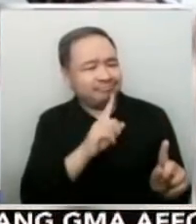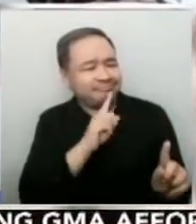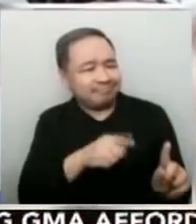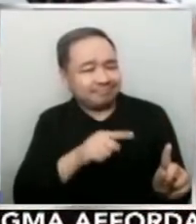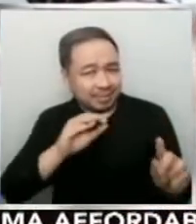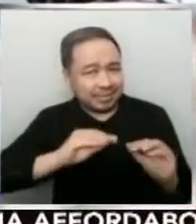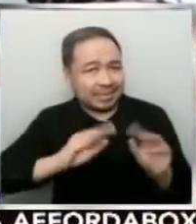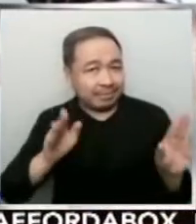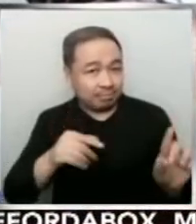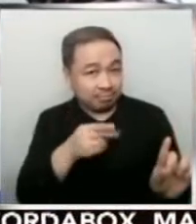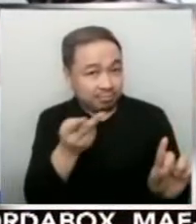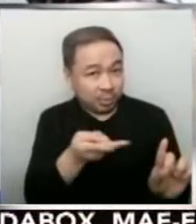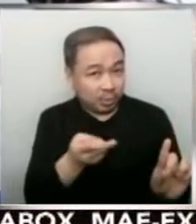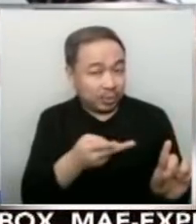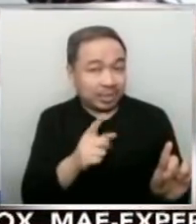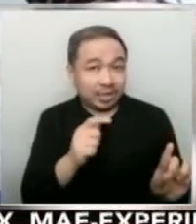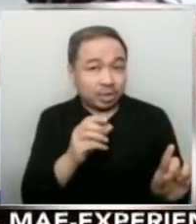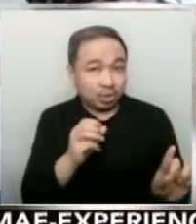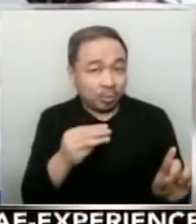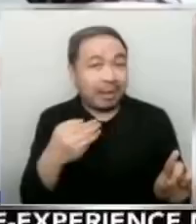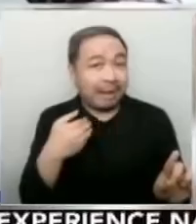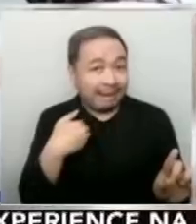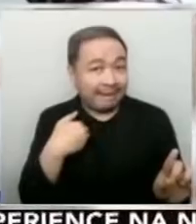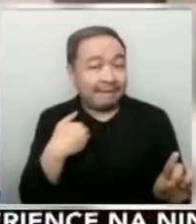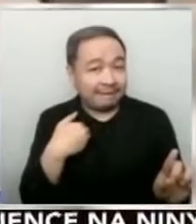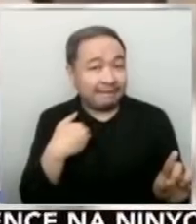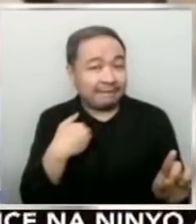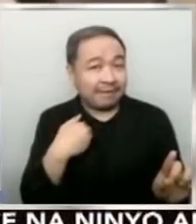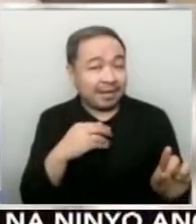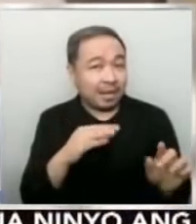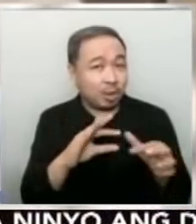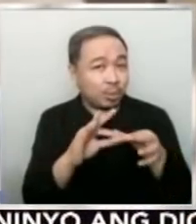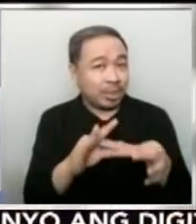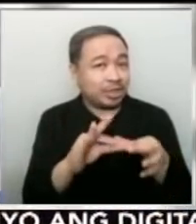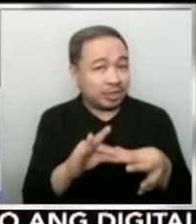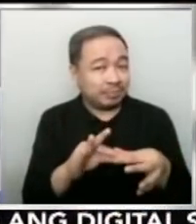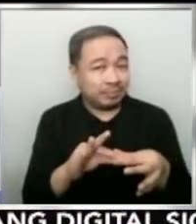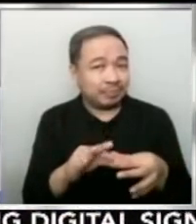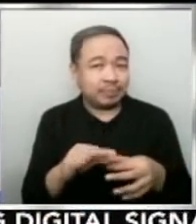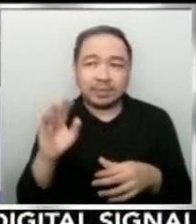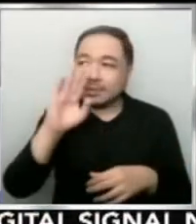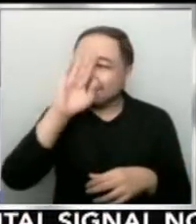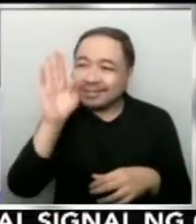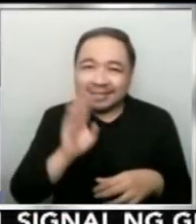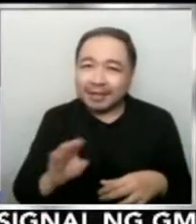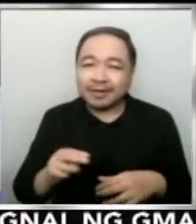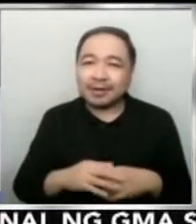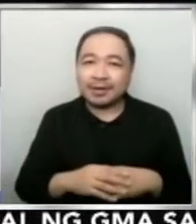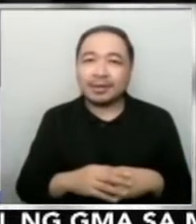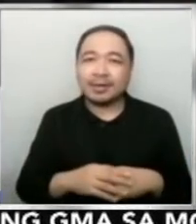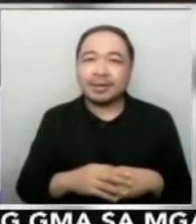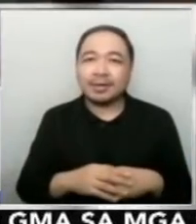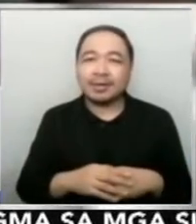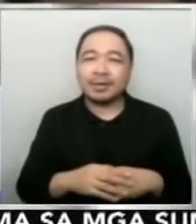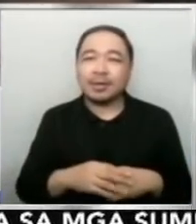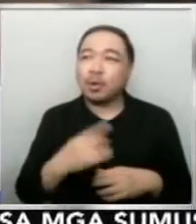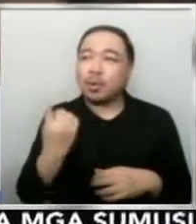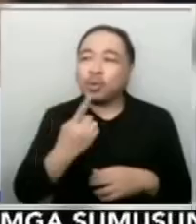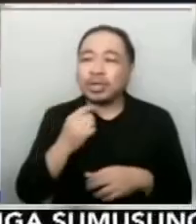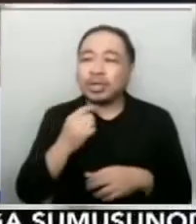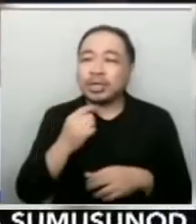ba talaga kayo ng relasyon ni Tom? Never. We just worked So the World Between Us, which